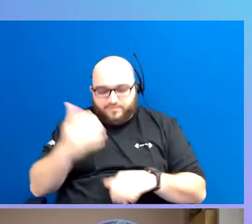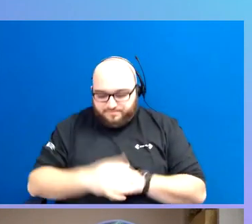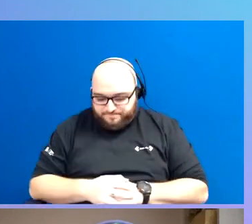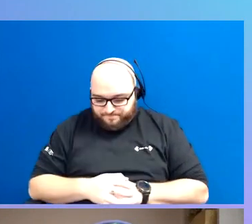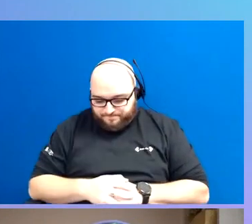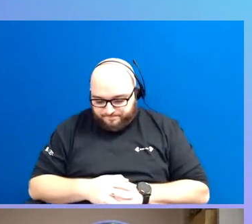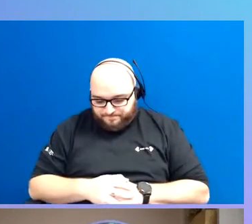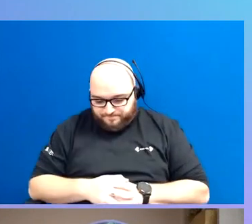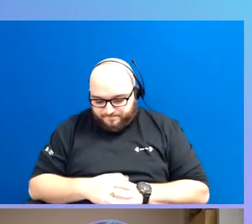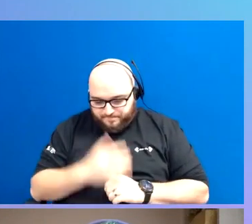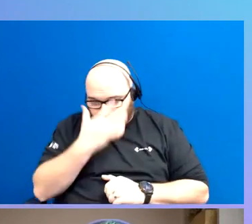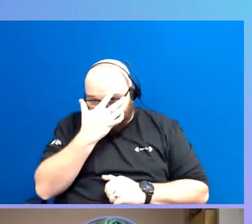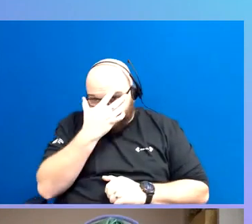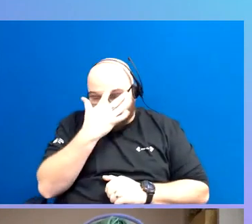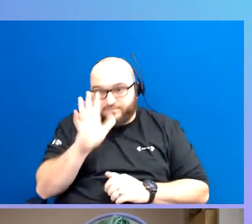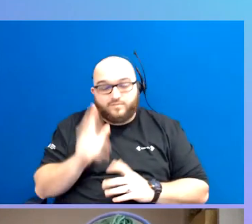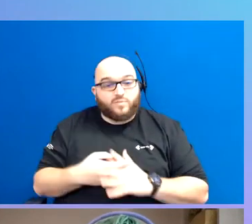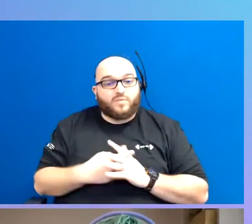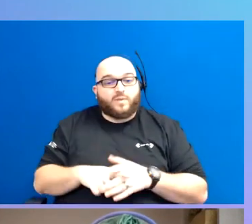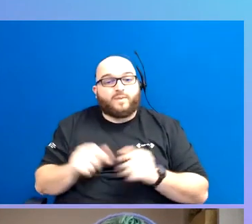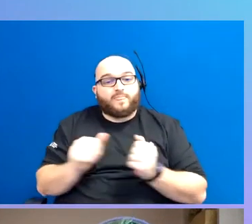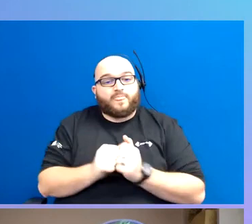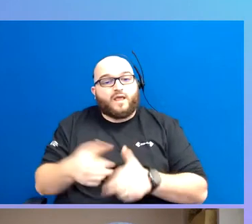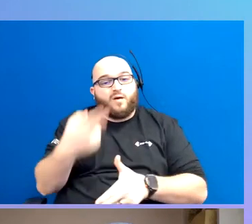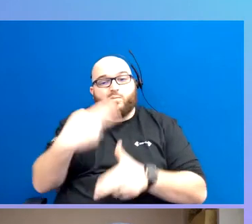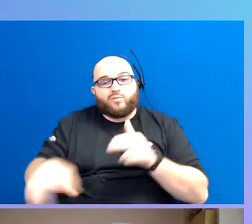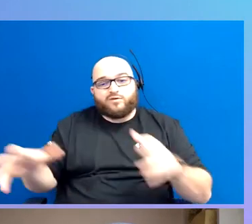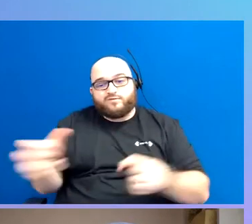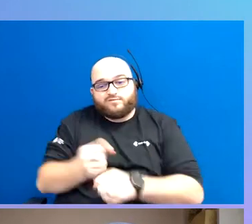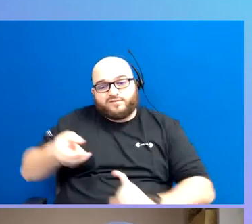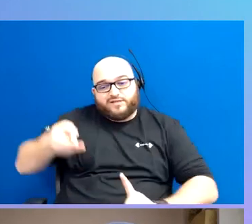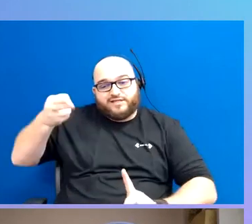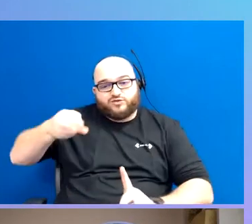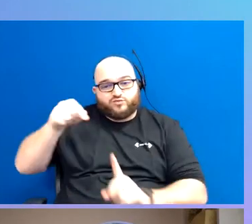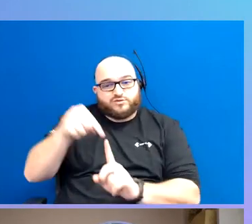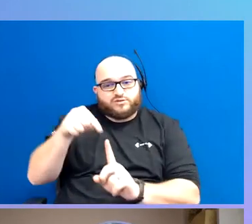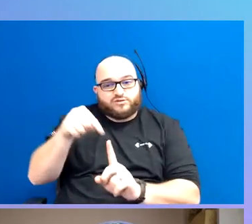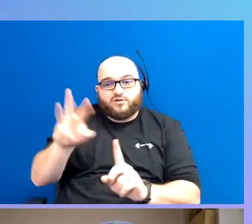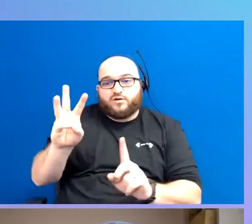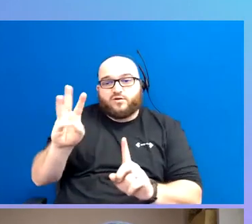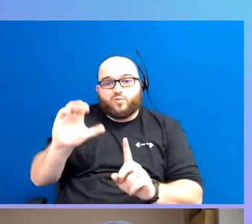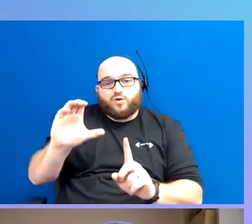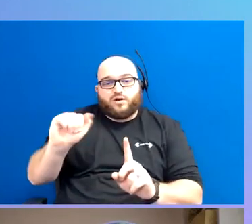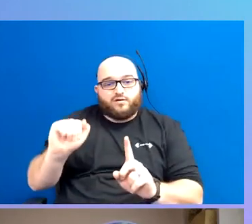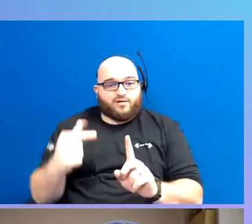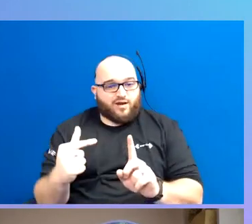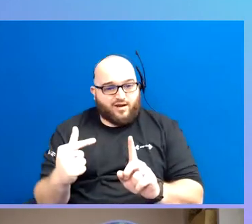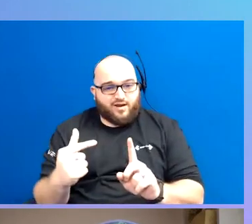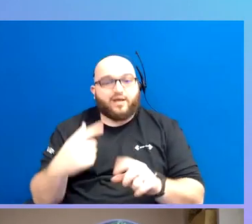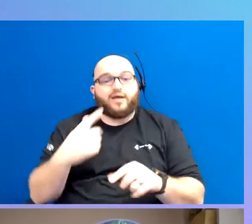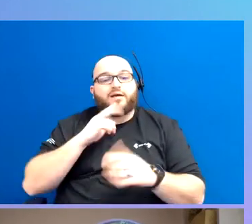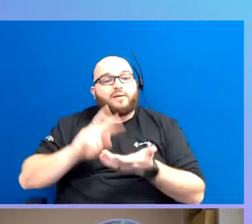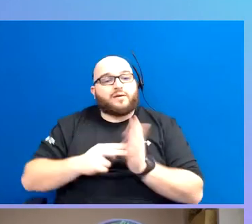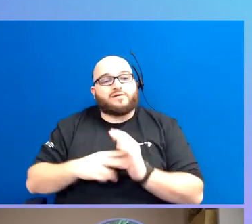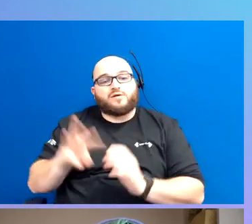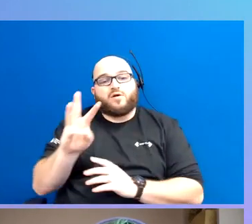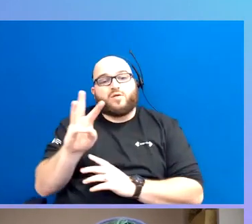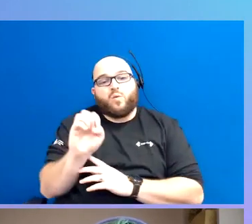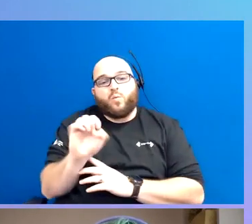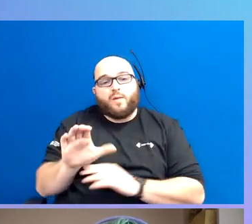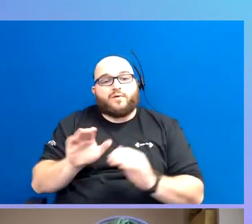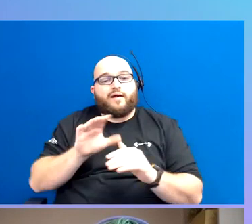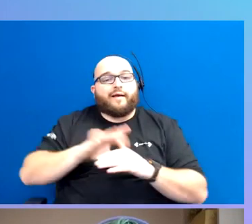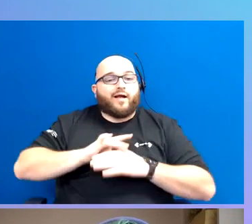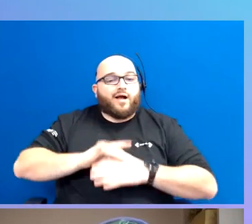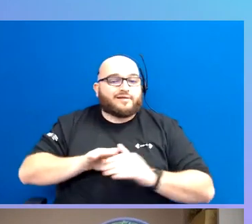All right, so starting off with our brief history of WCAG. So WCAG is an abbreviation we've been using here, but it does stand for the Web Content